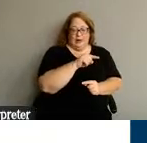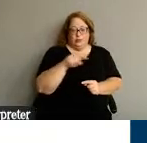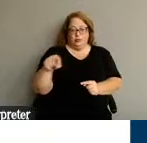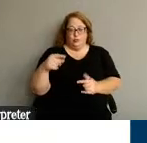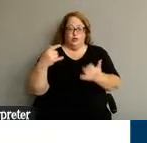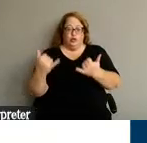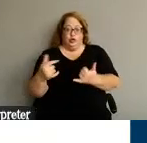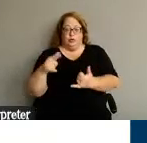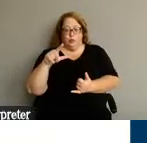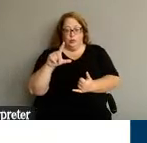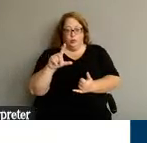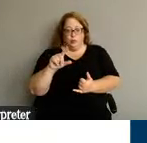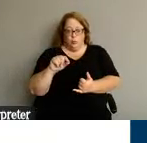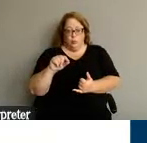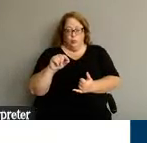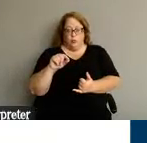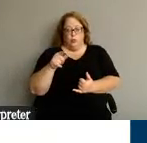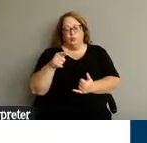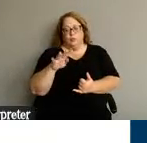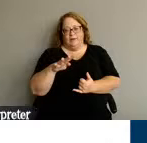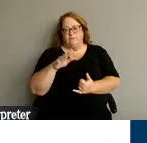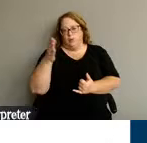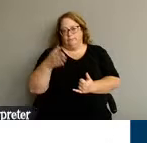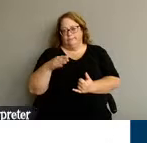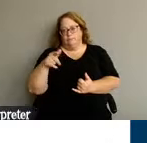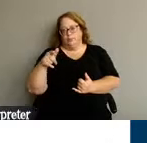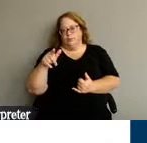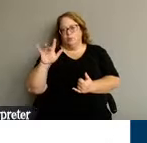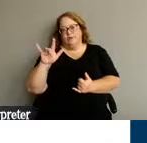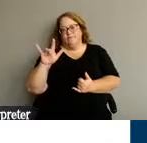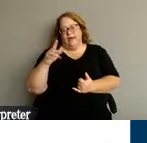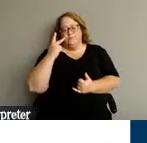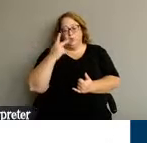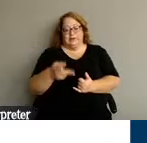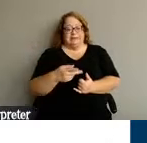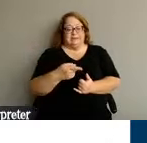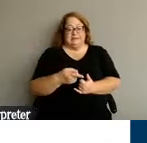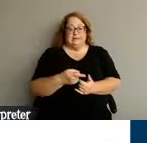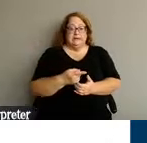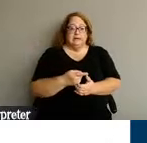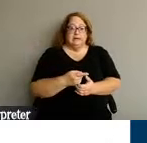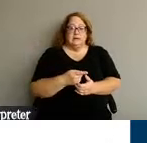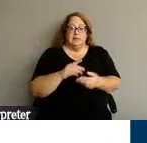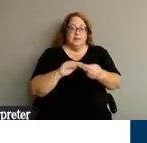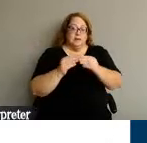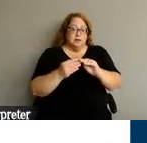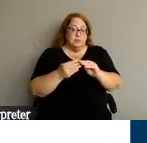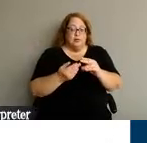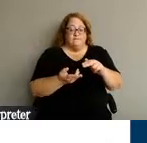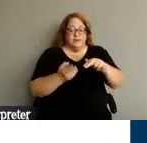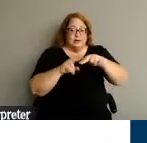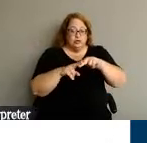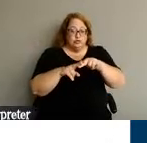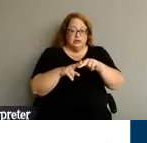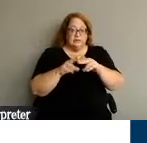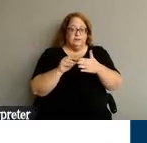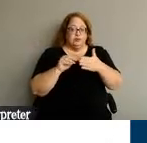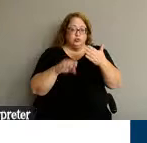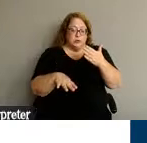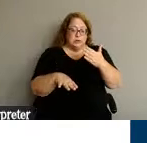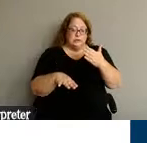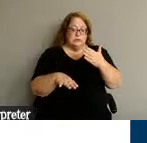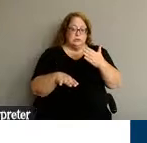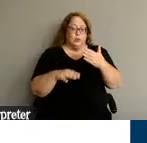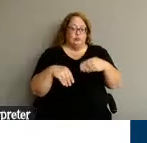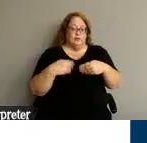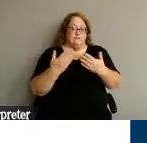to current 24-25. And so you can see some of the highlights. You can see the number of increase of students that